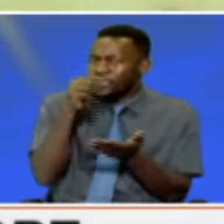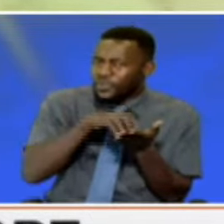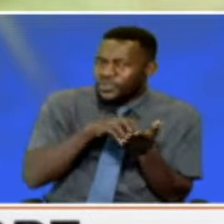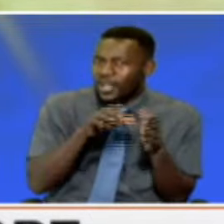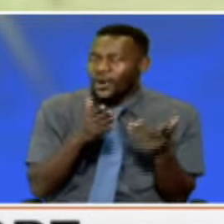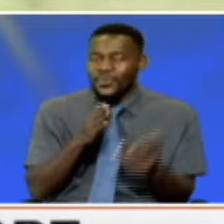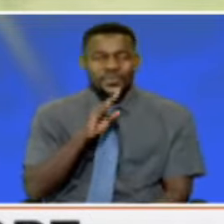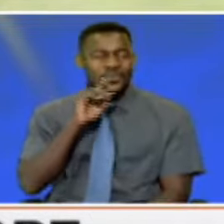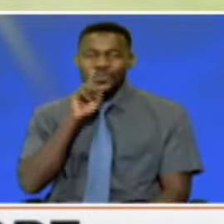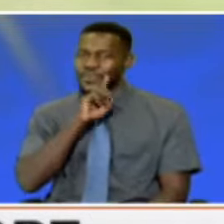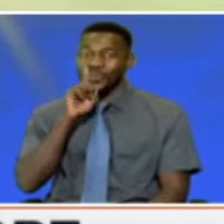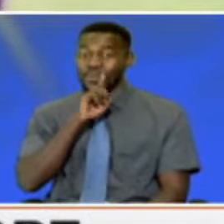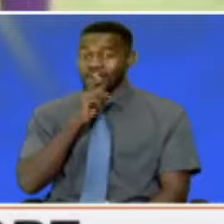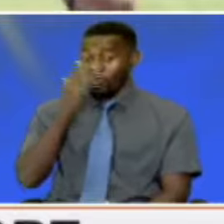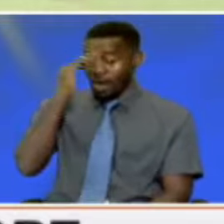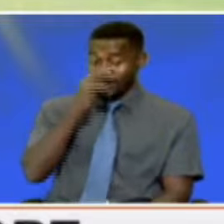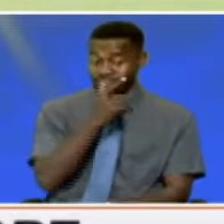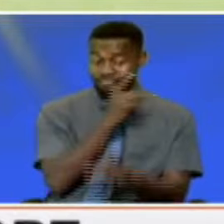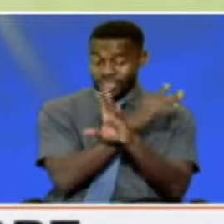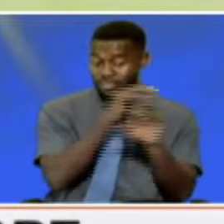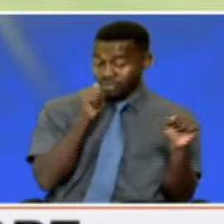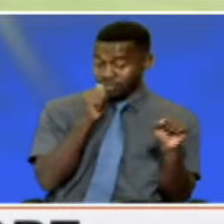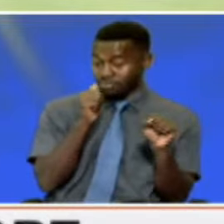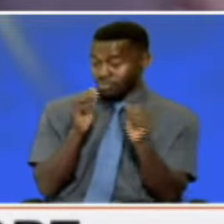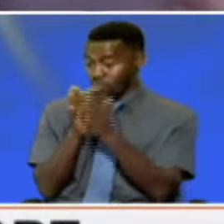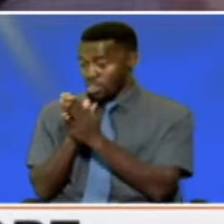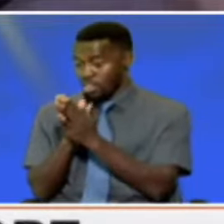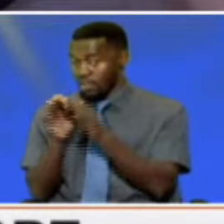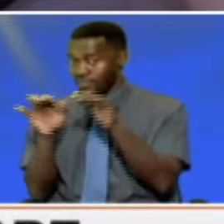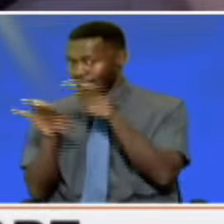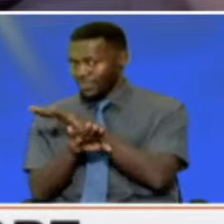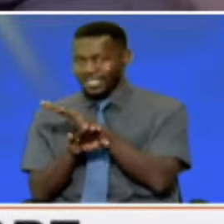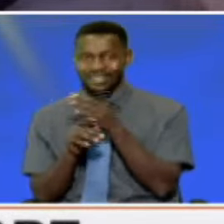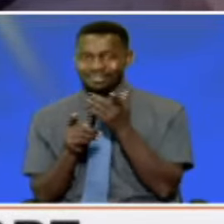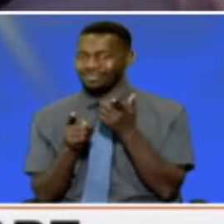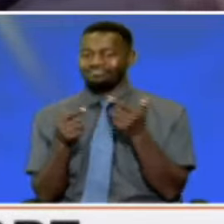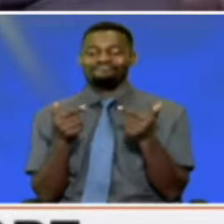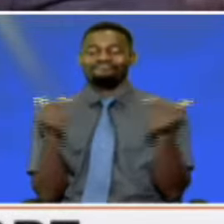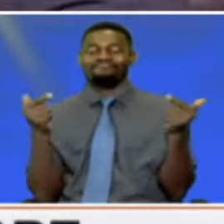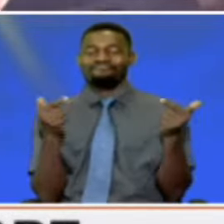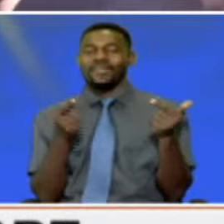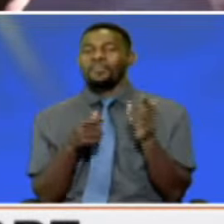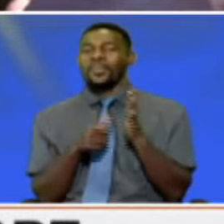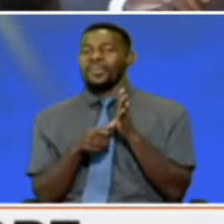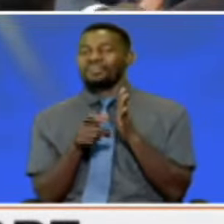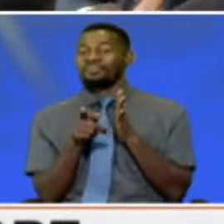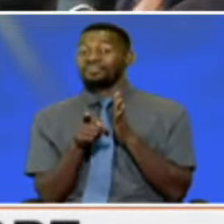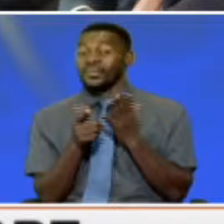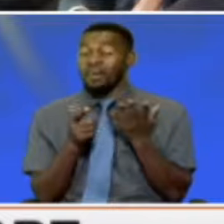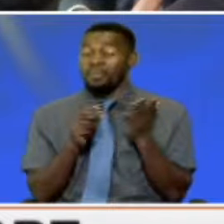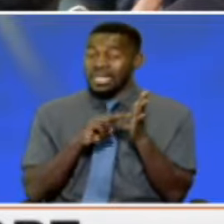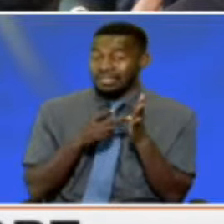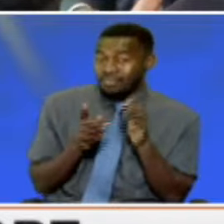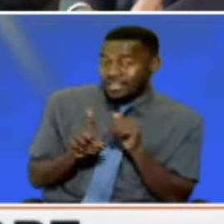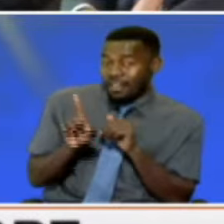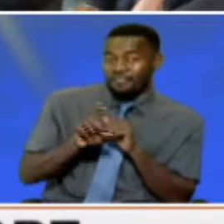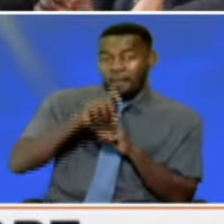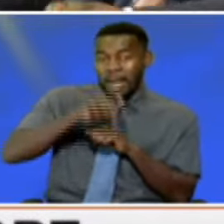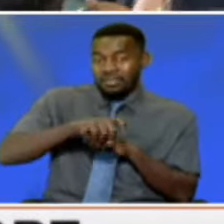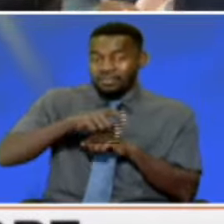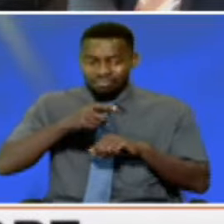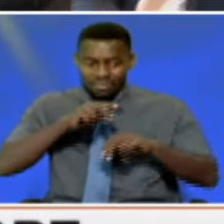allegations of a fallout between him and his deputy. The president is also poised to have a sit-down with MPs allied to